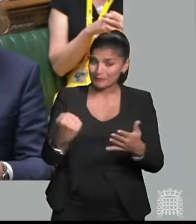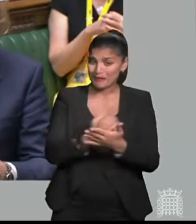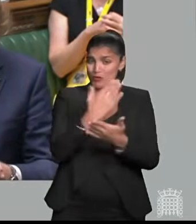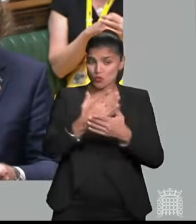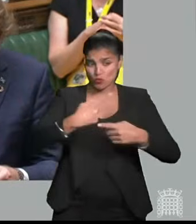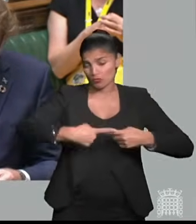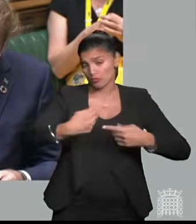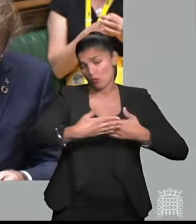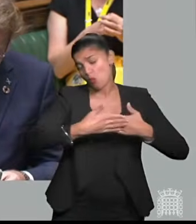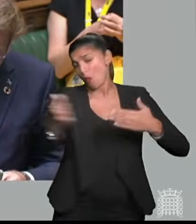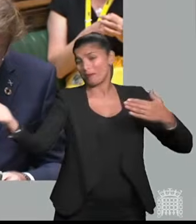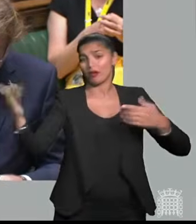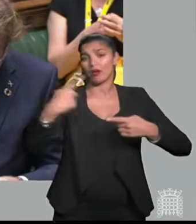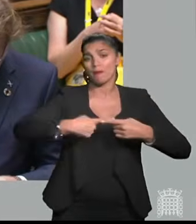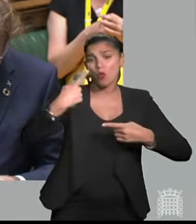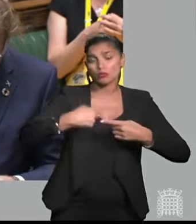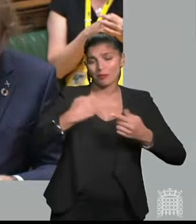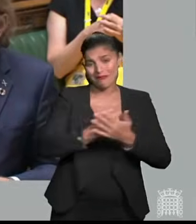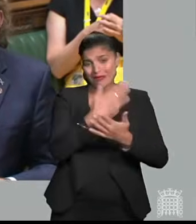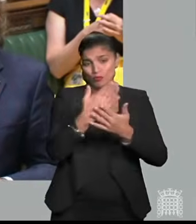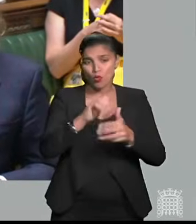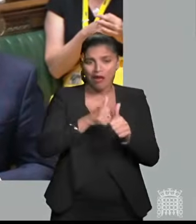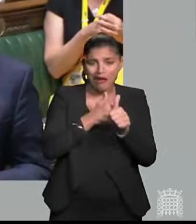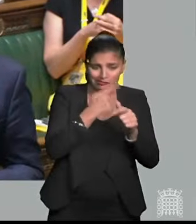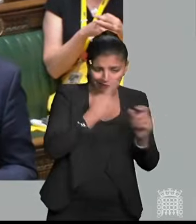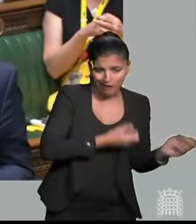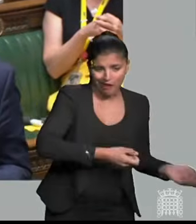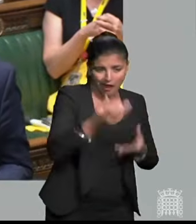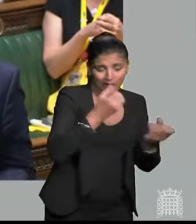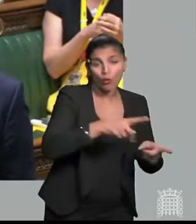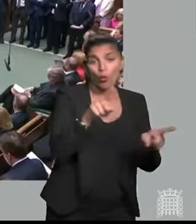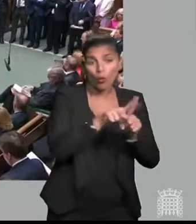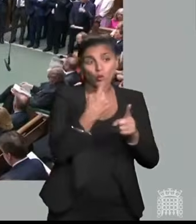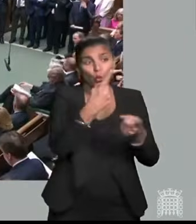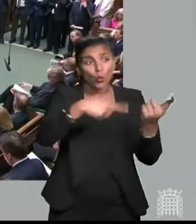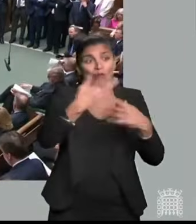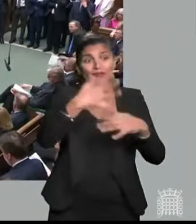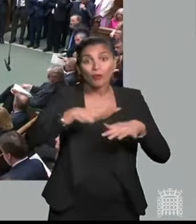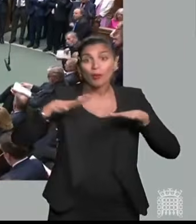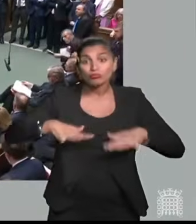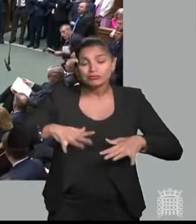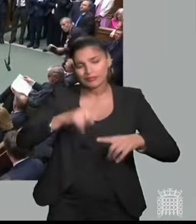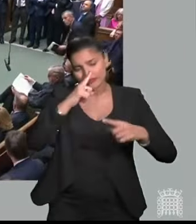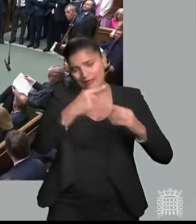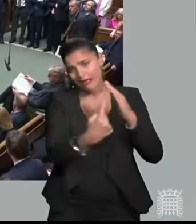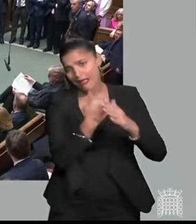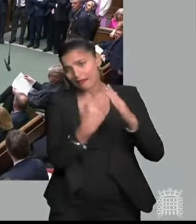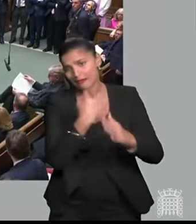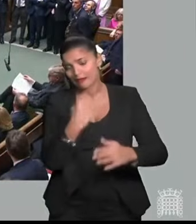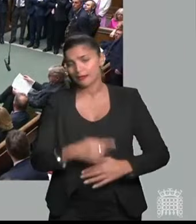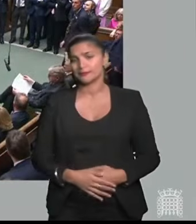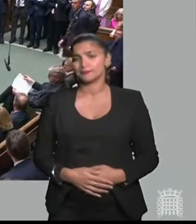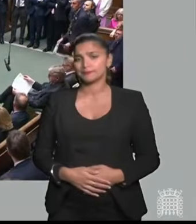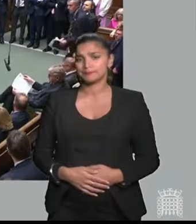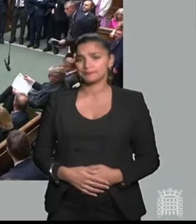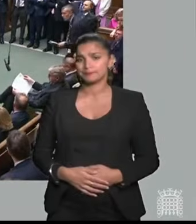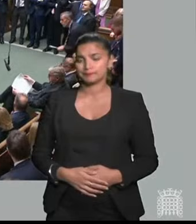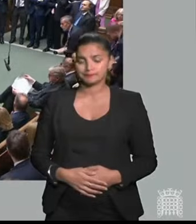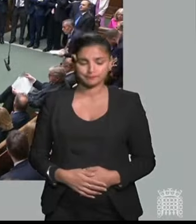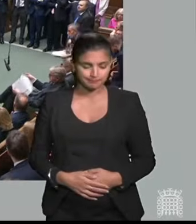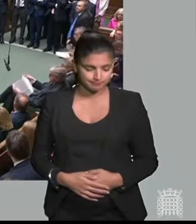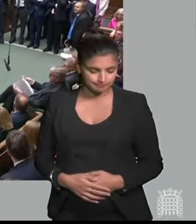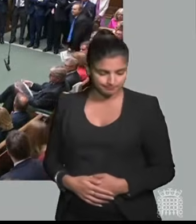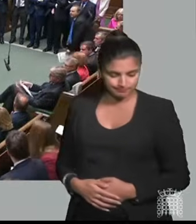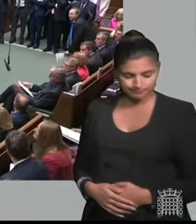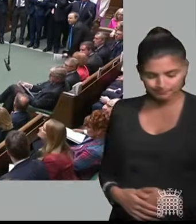both humanitarian aid and for UK nationals like Nadia's family to flee? Well, Mr. Speaker, of course,